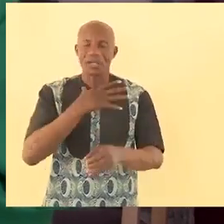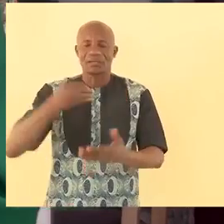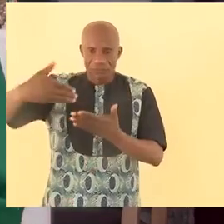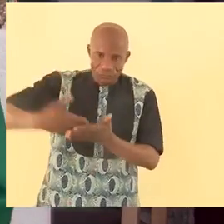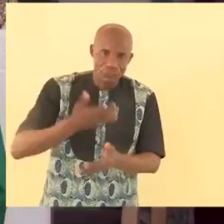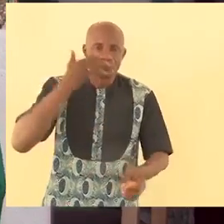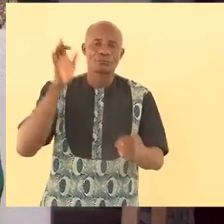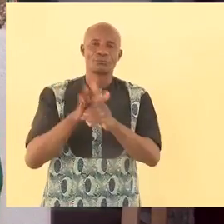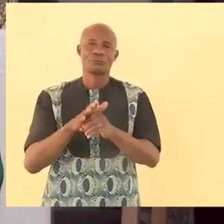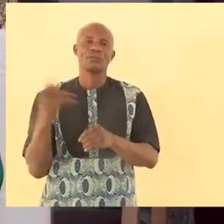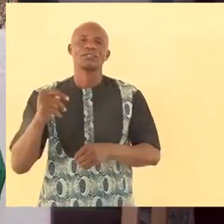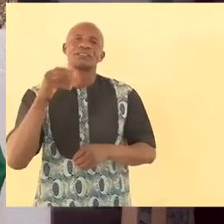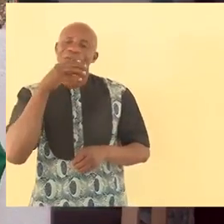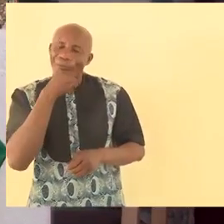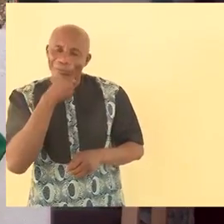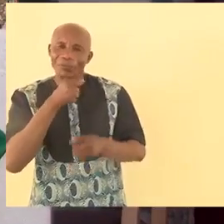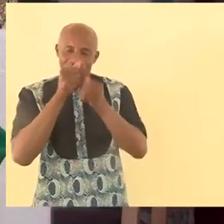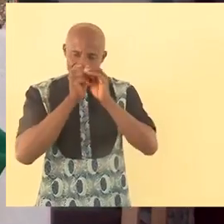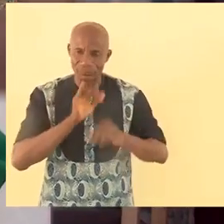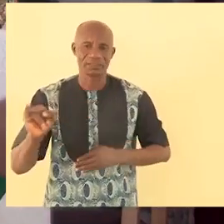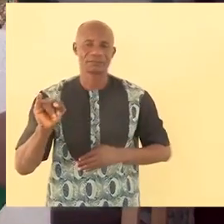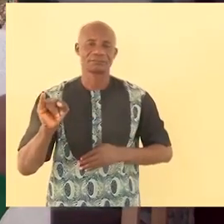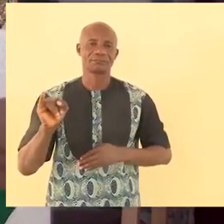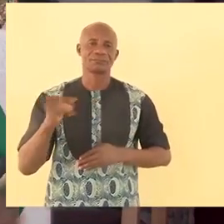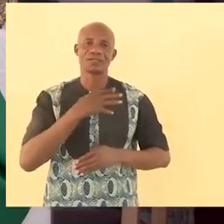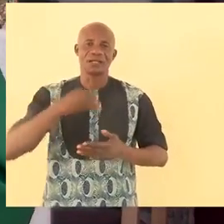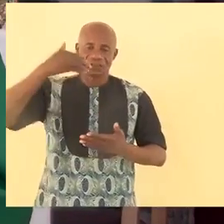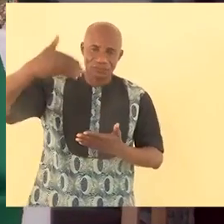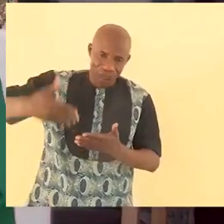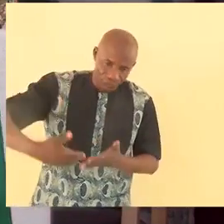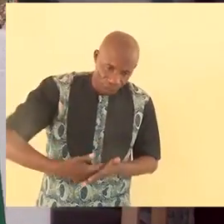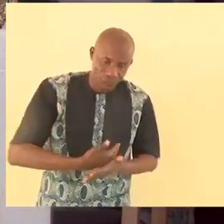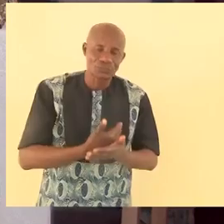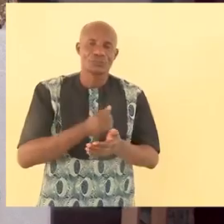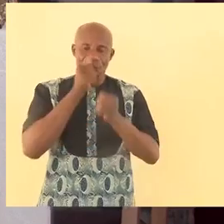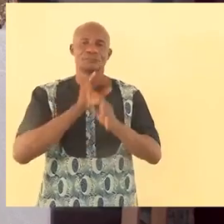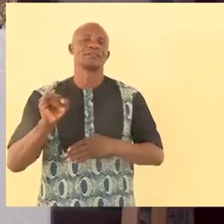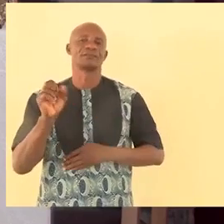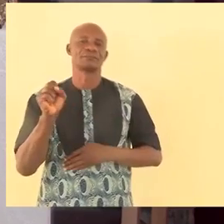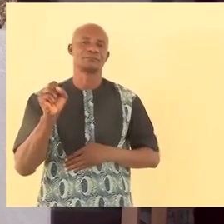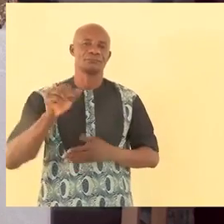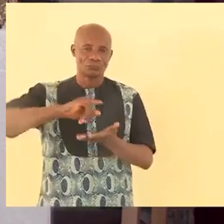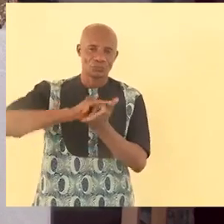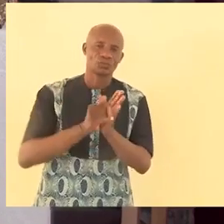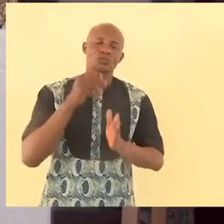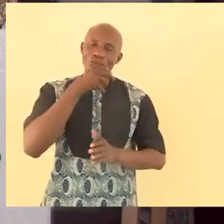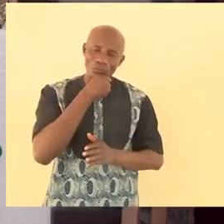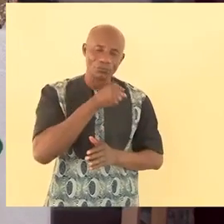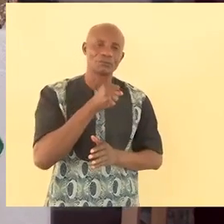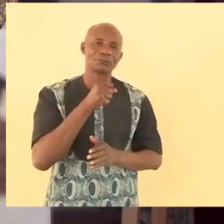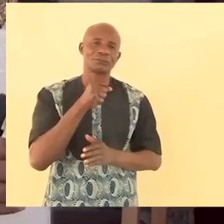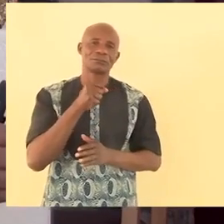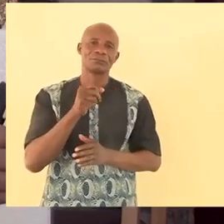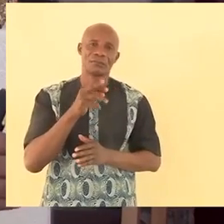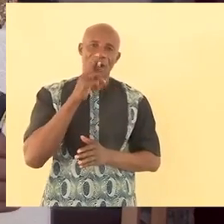new covenant. The old set of blessings and the new set of blessings. Those old set